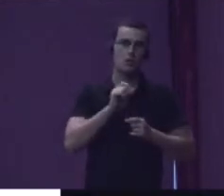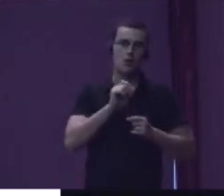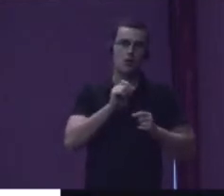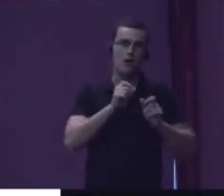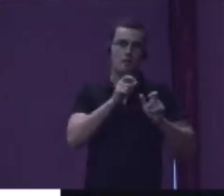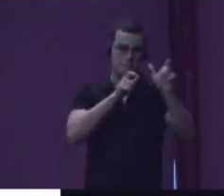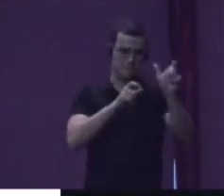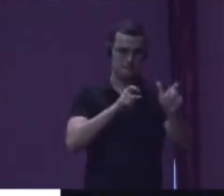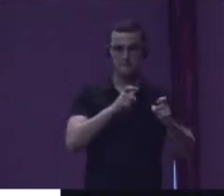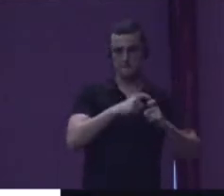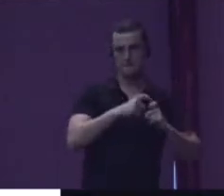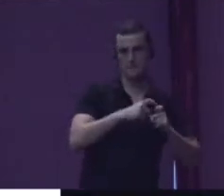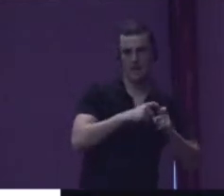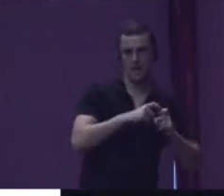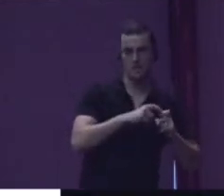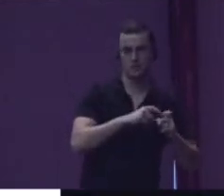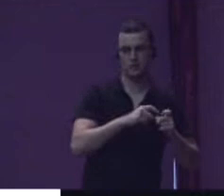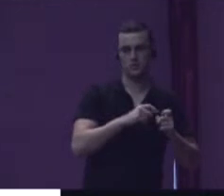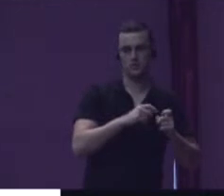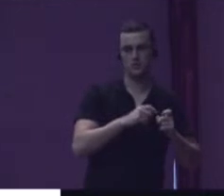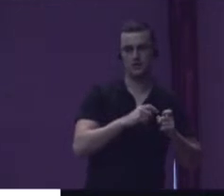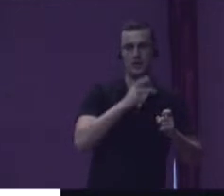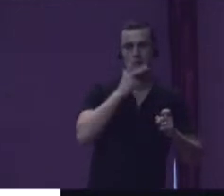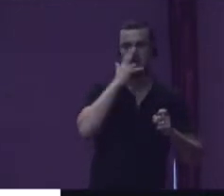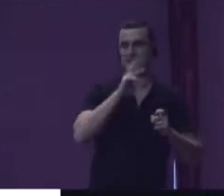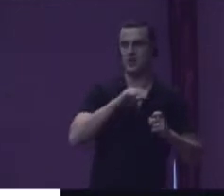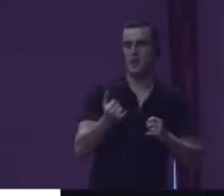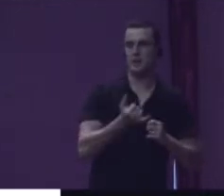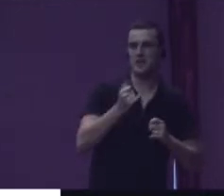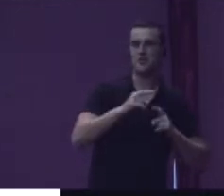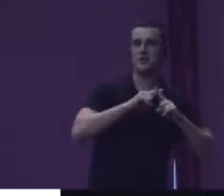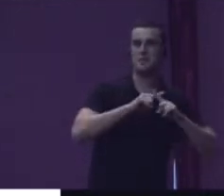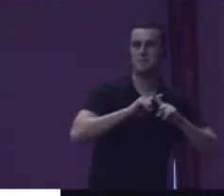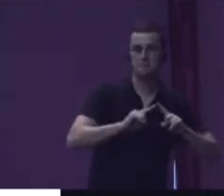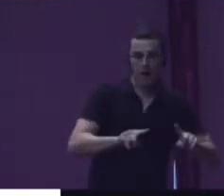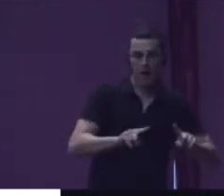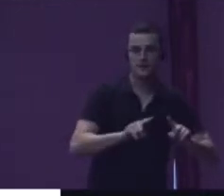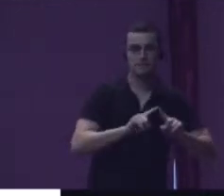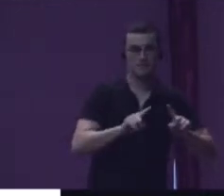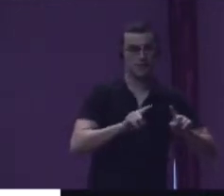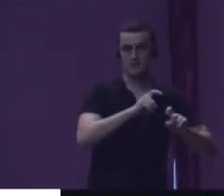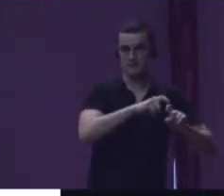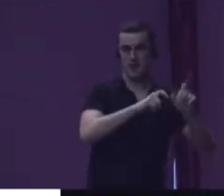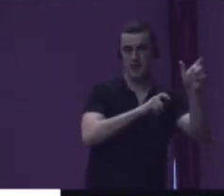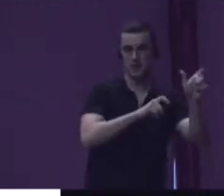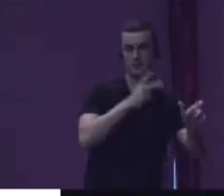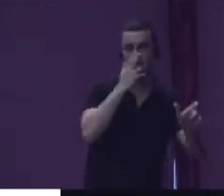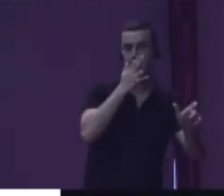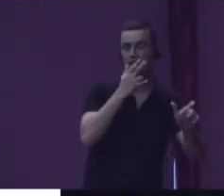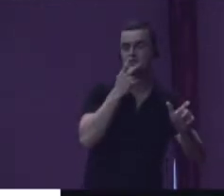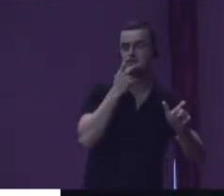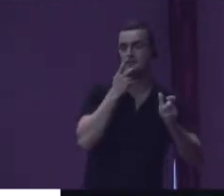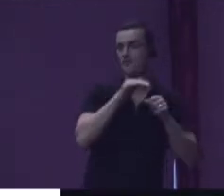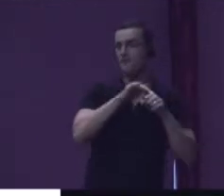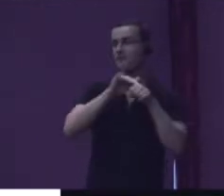terms of criticizing the practices. I don't think it's conscious